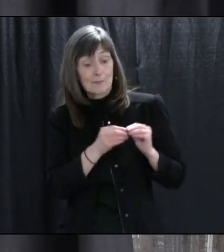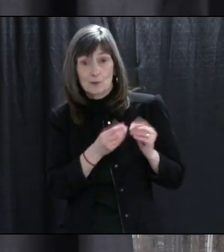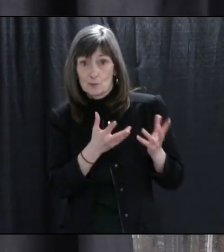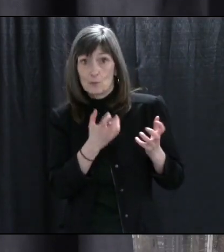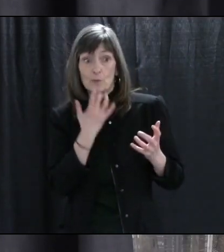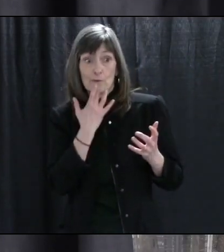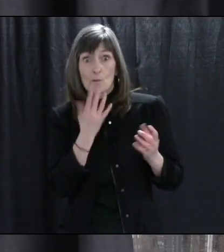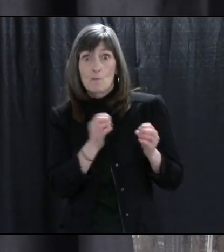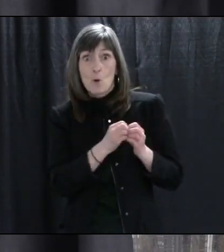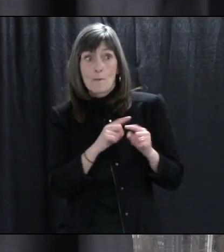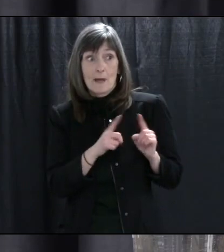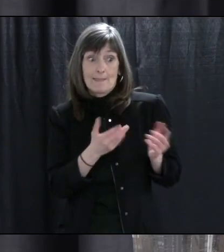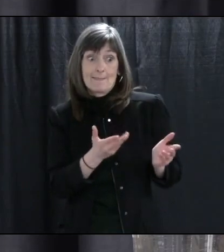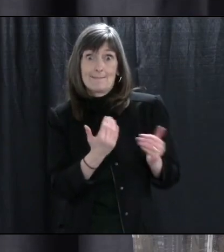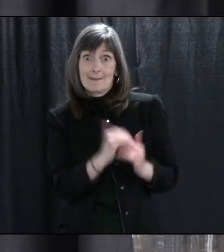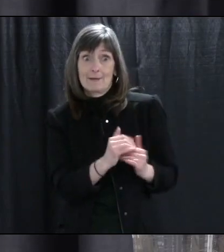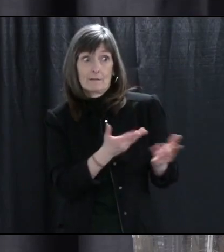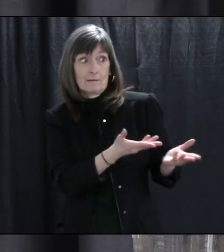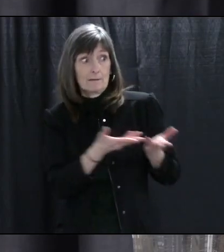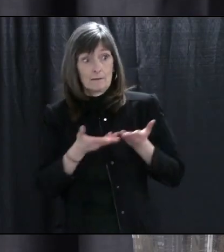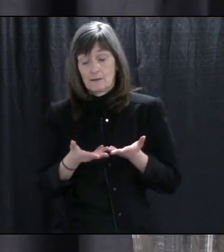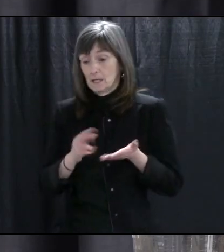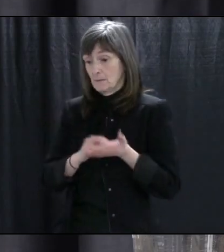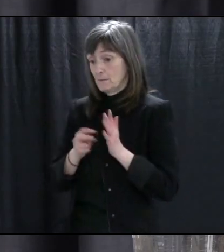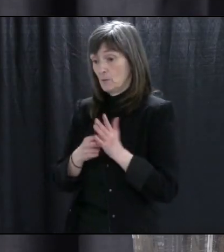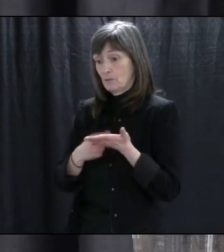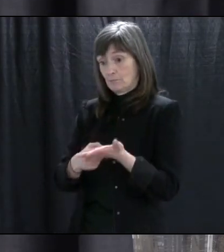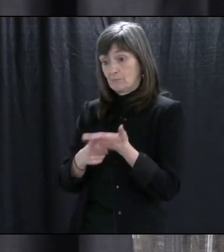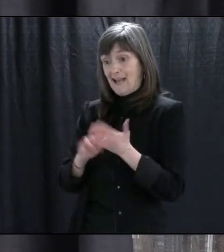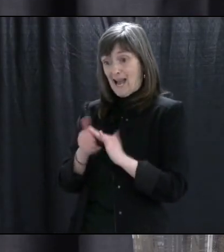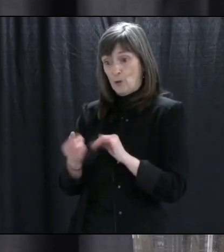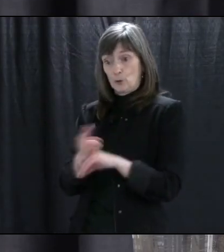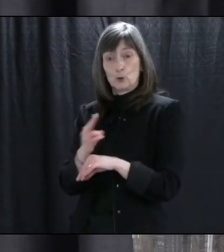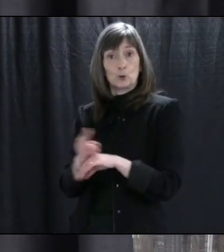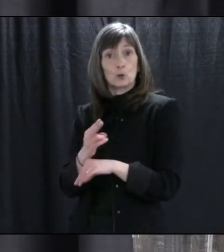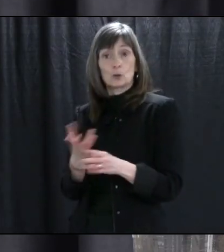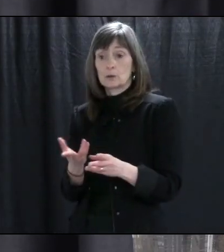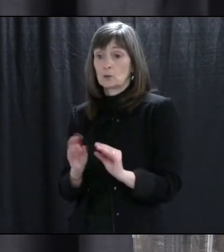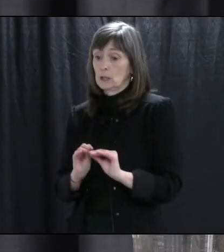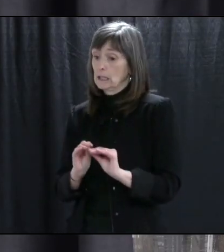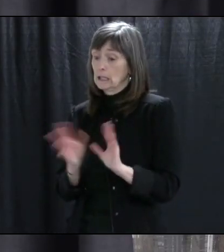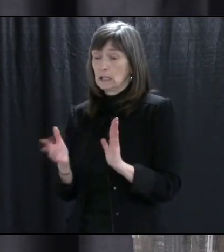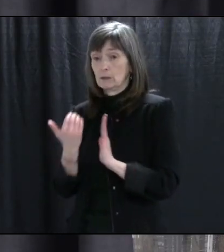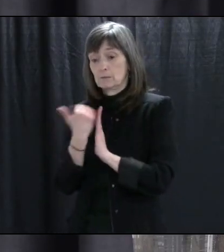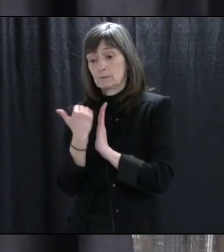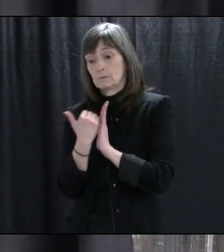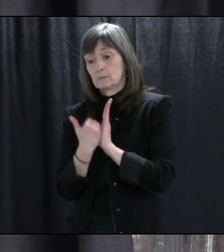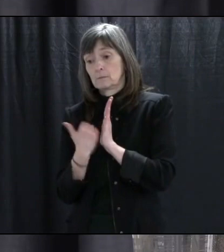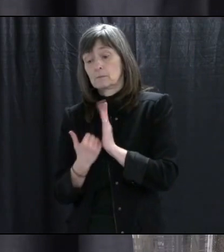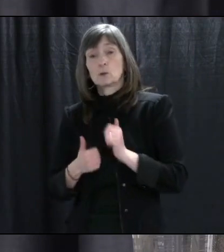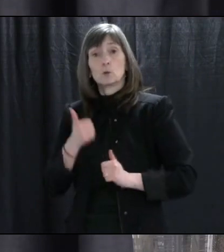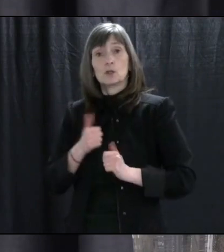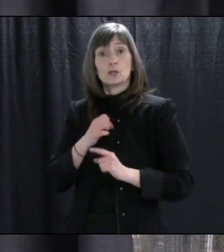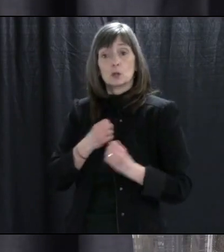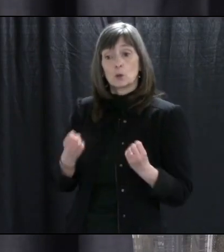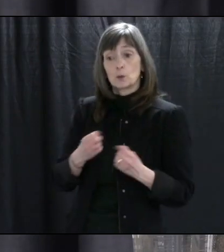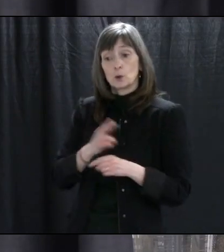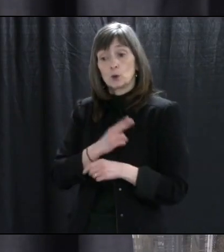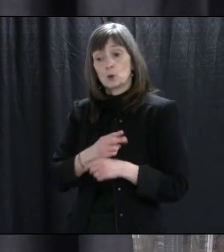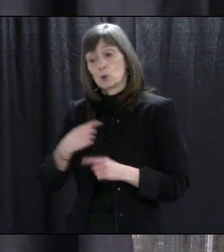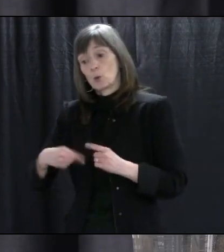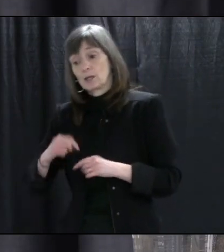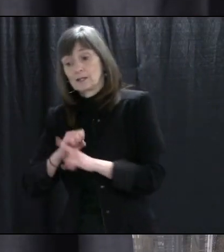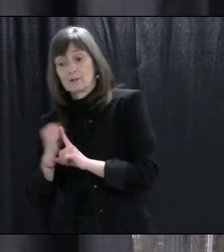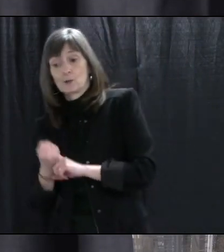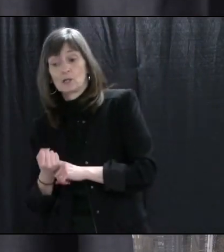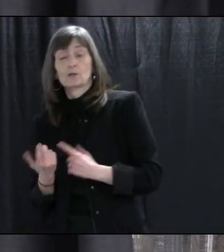would like. But there are very clear evidence-based guidelines as to what equipment to use under